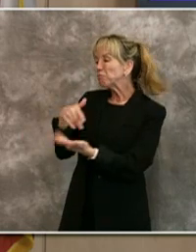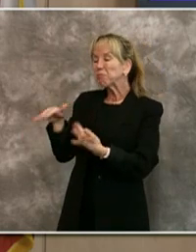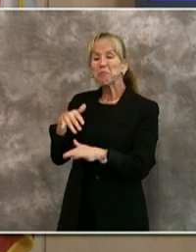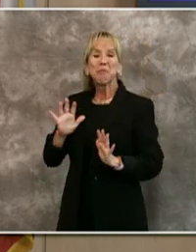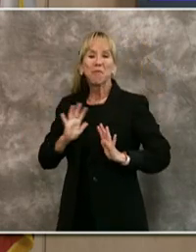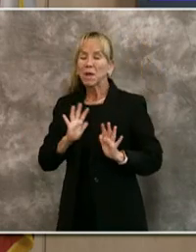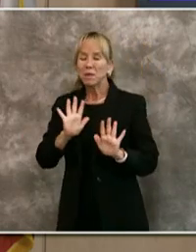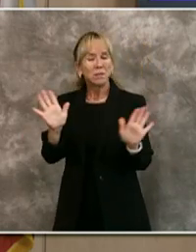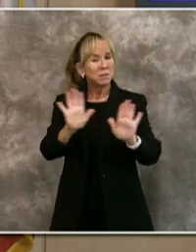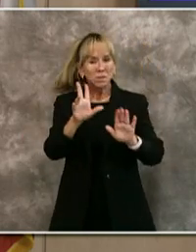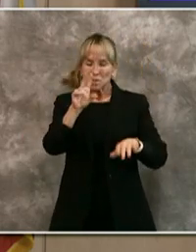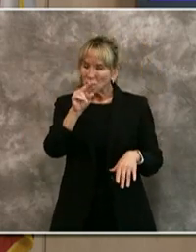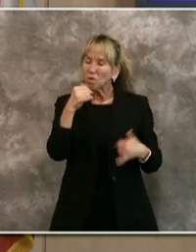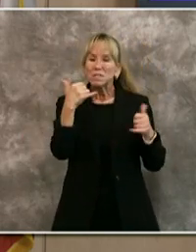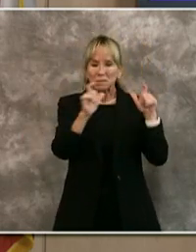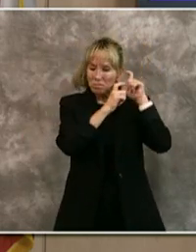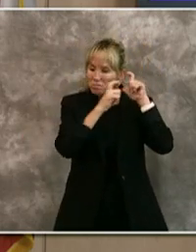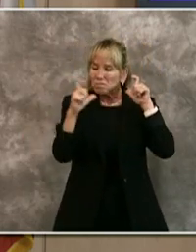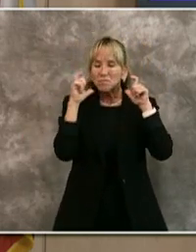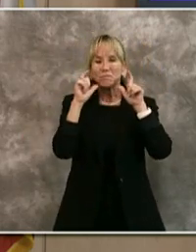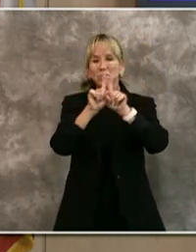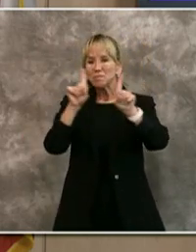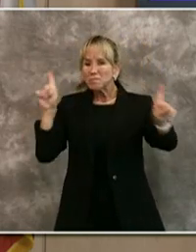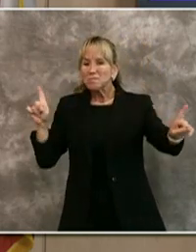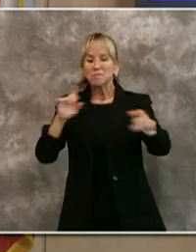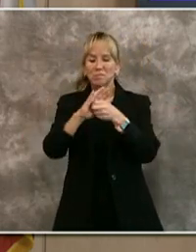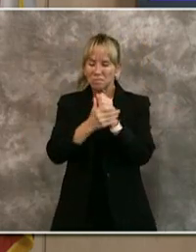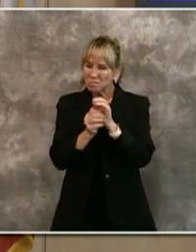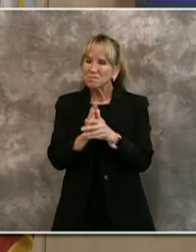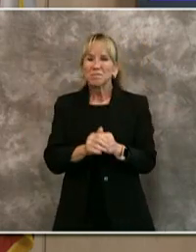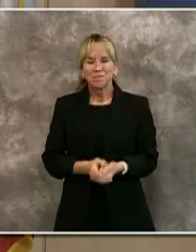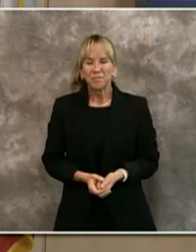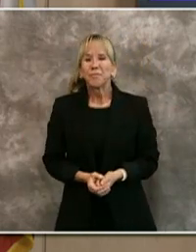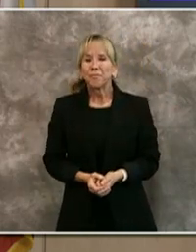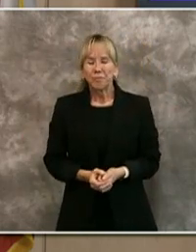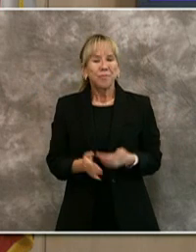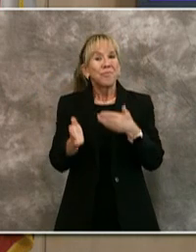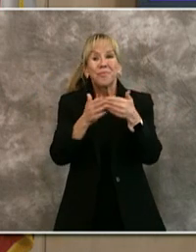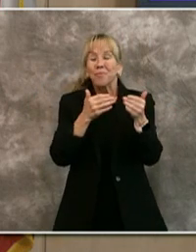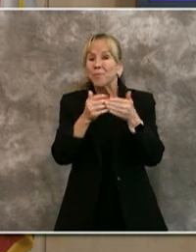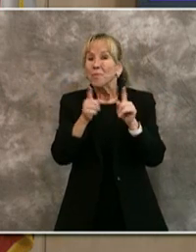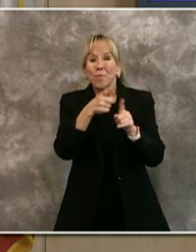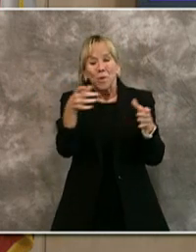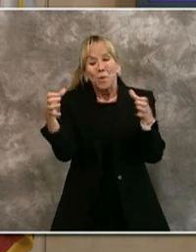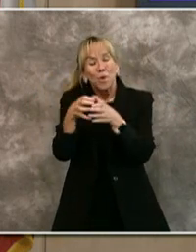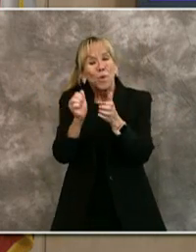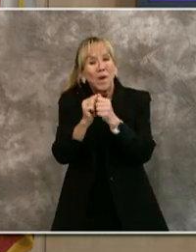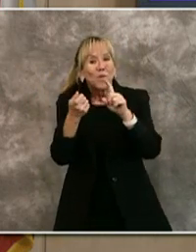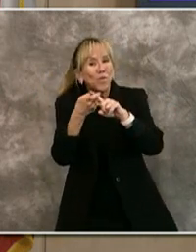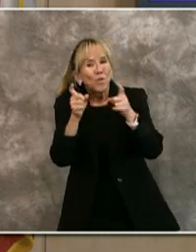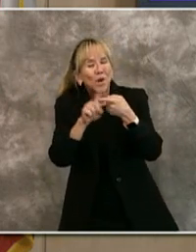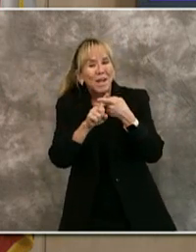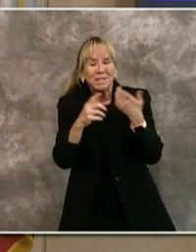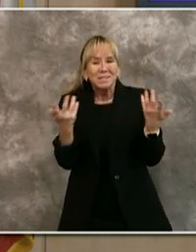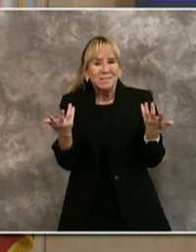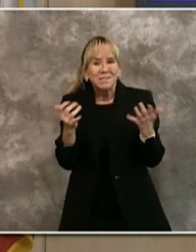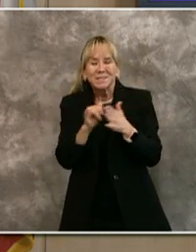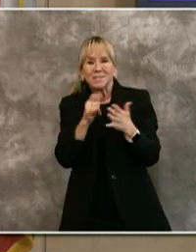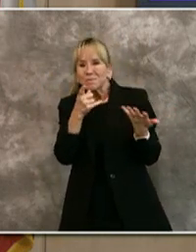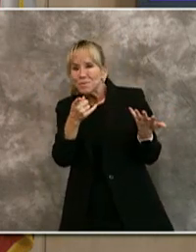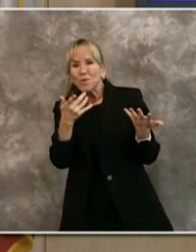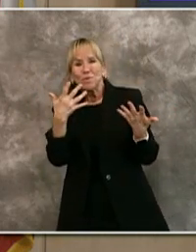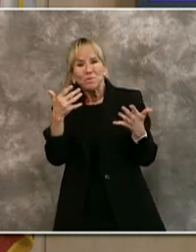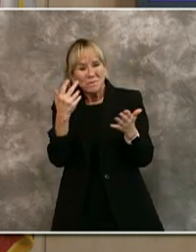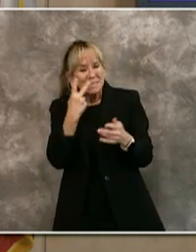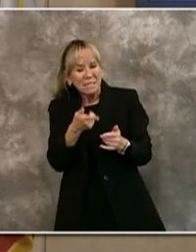hand washing, face covering, and social distancing, even at a time when you're getting together with friends you haven't been with for a while.